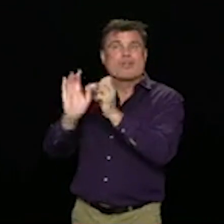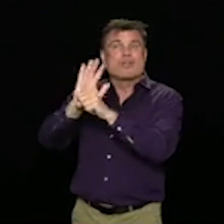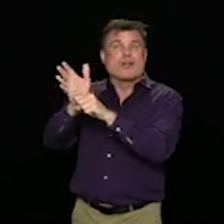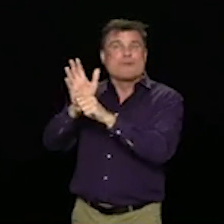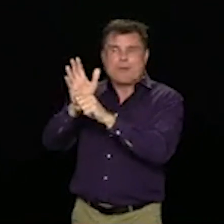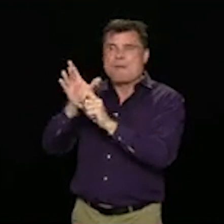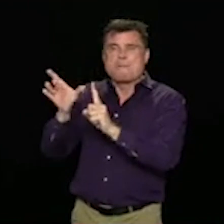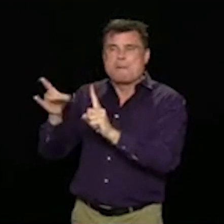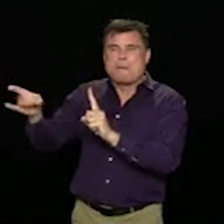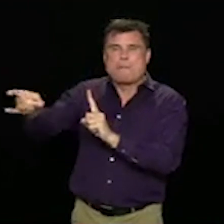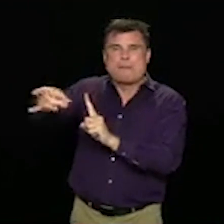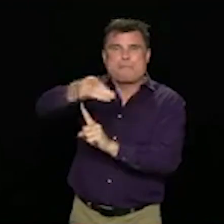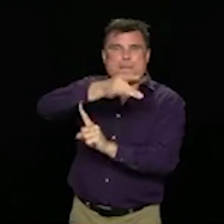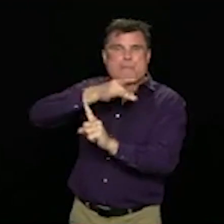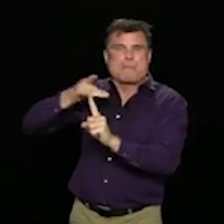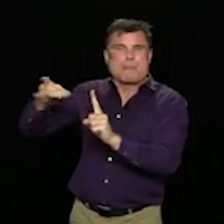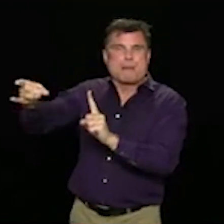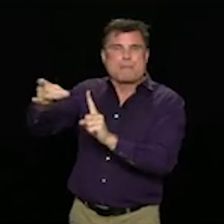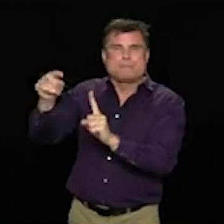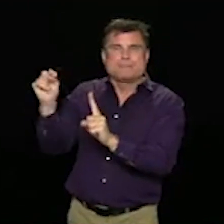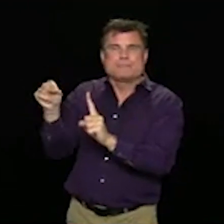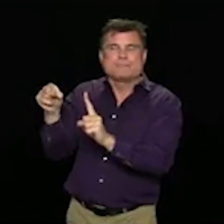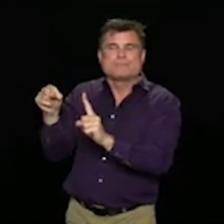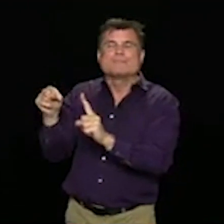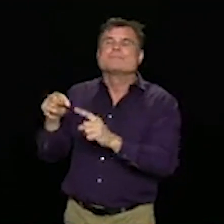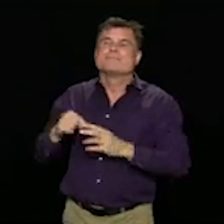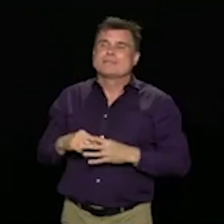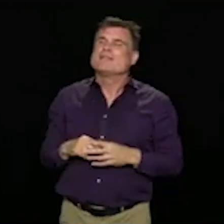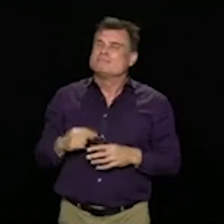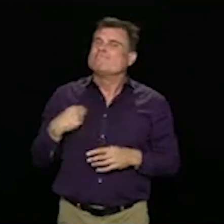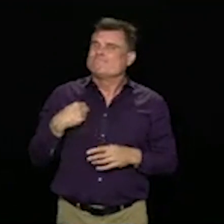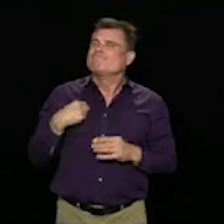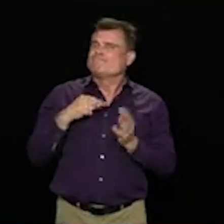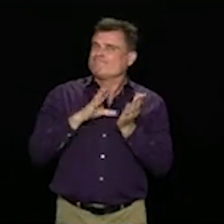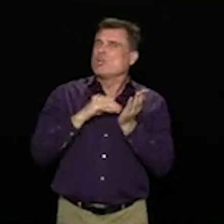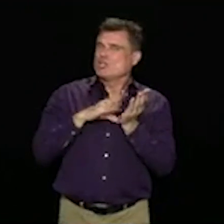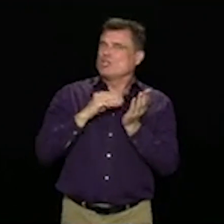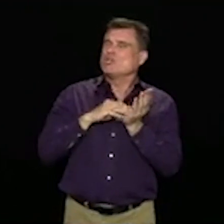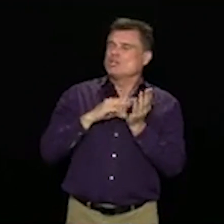that we need to take with us. And as we moved into the next phase and as we